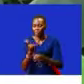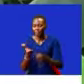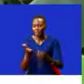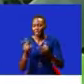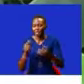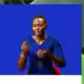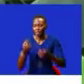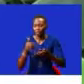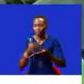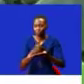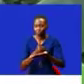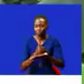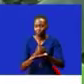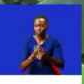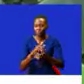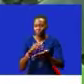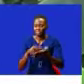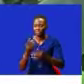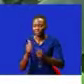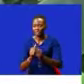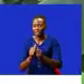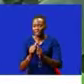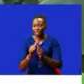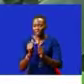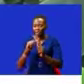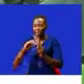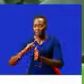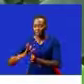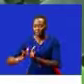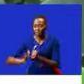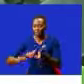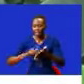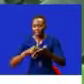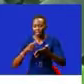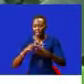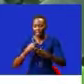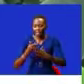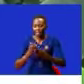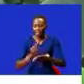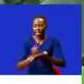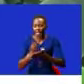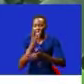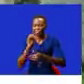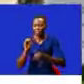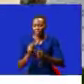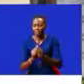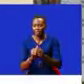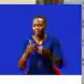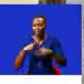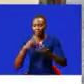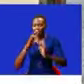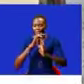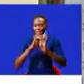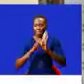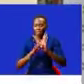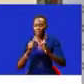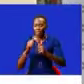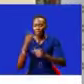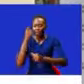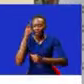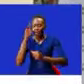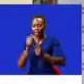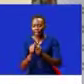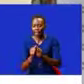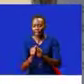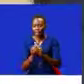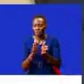put this money together in a scheme, and we help them draw a memorandum of understanding with